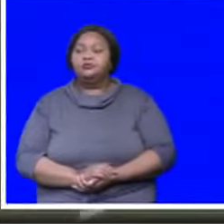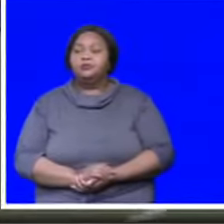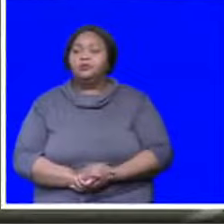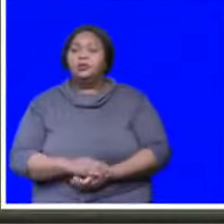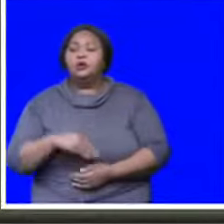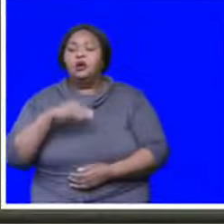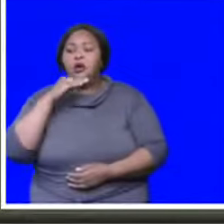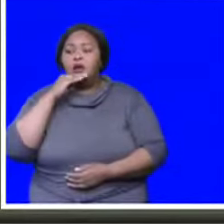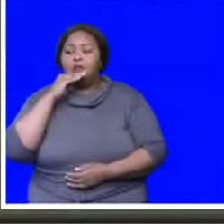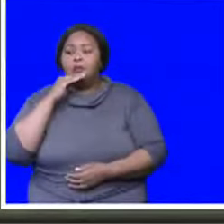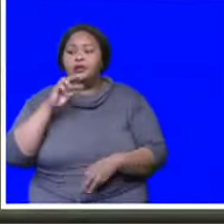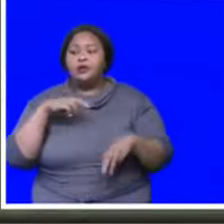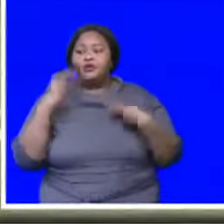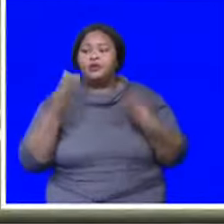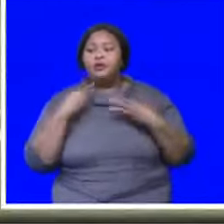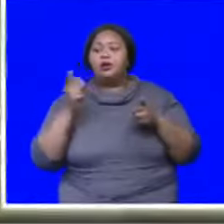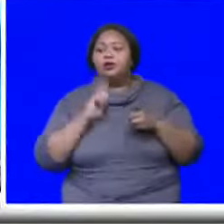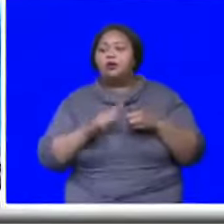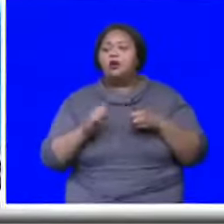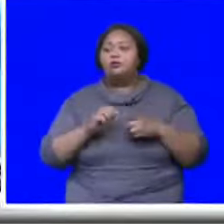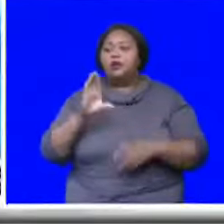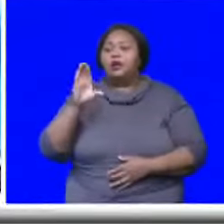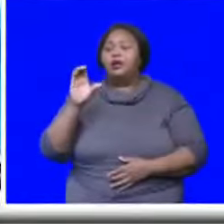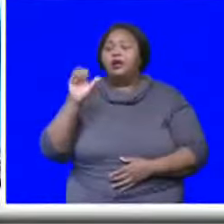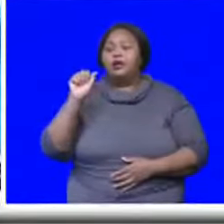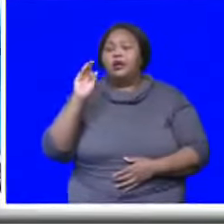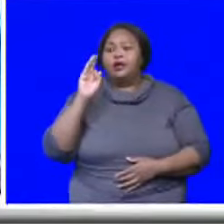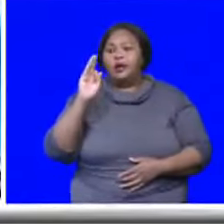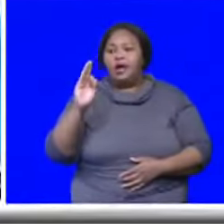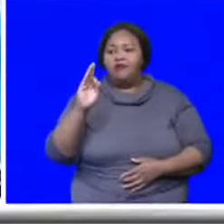of meeting influential players as well.